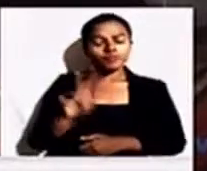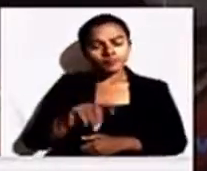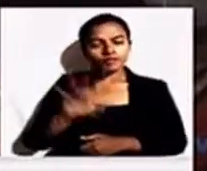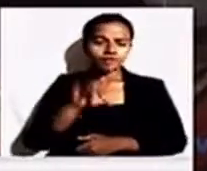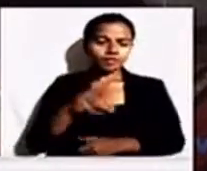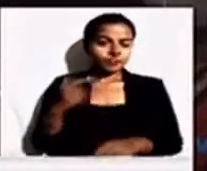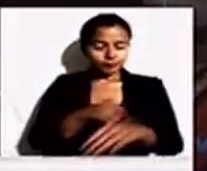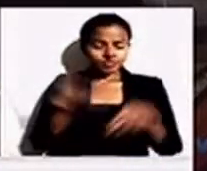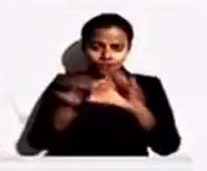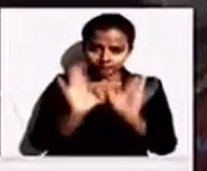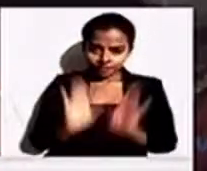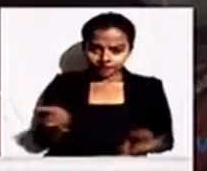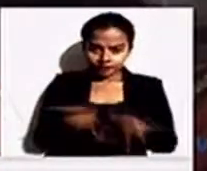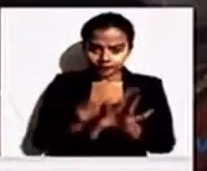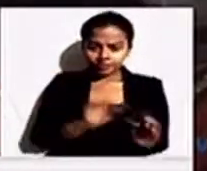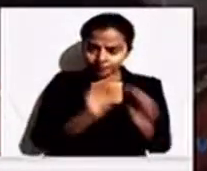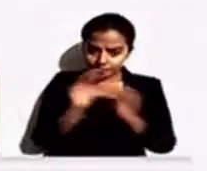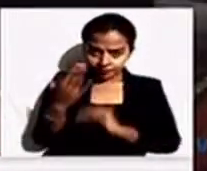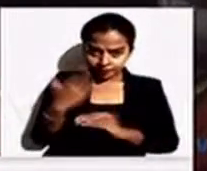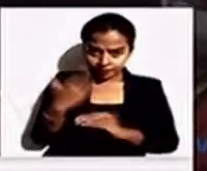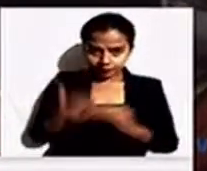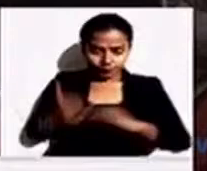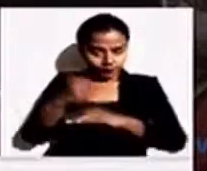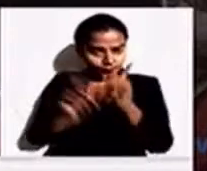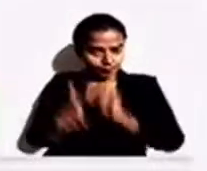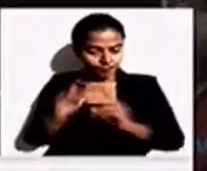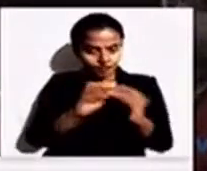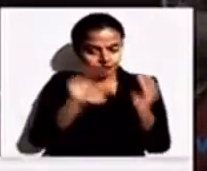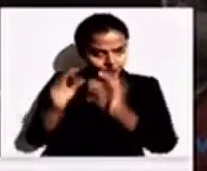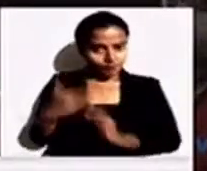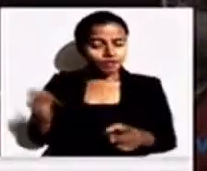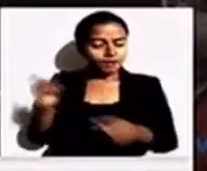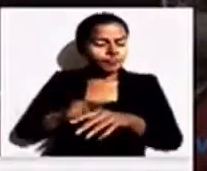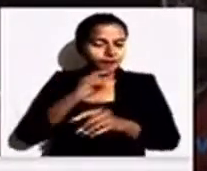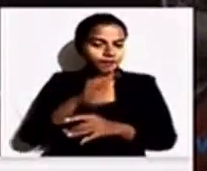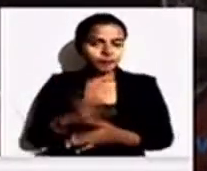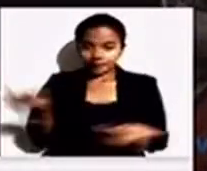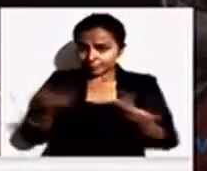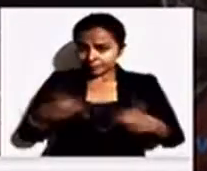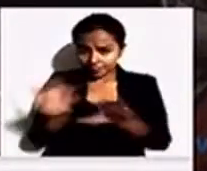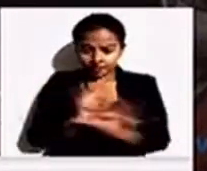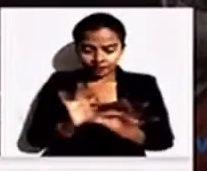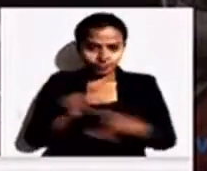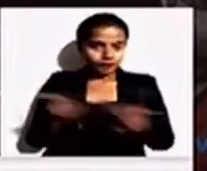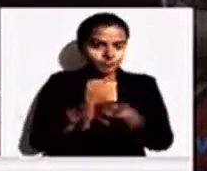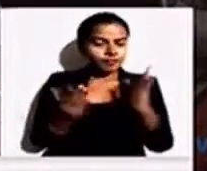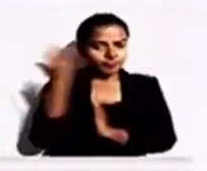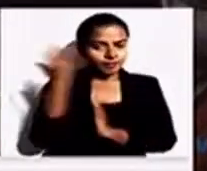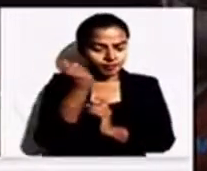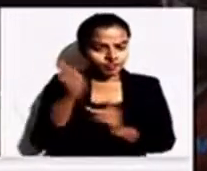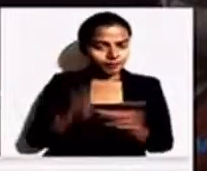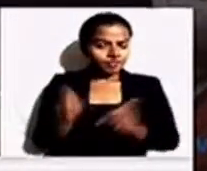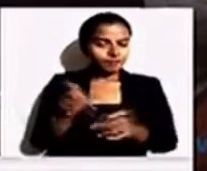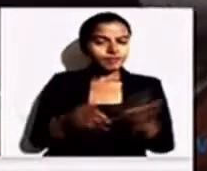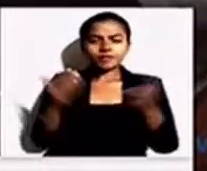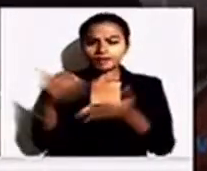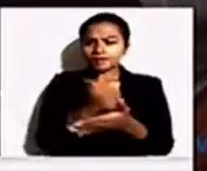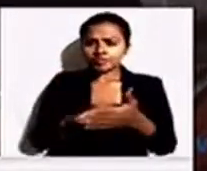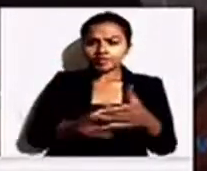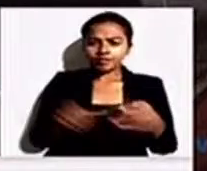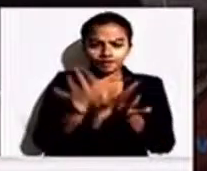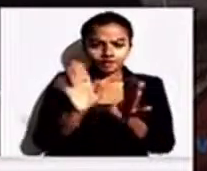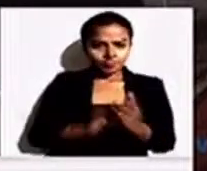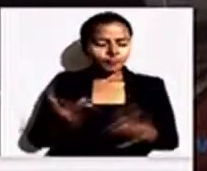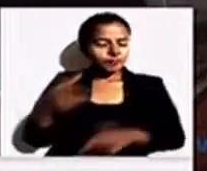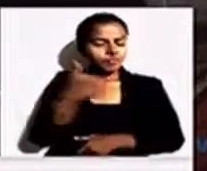the talks proved to be futile. Therefore, we cannot allow the rights of these prisoners to be deprived by spreading false information claiming that they